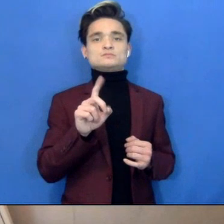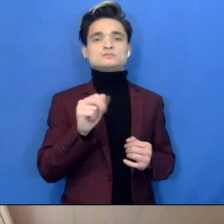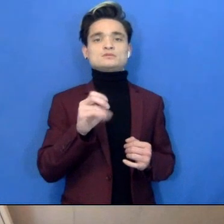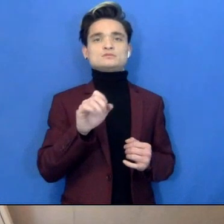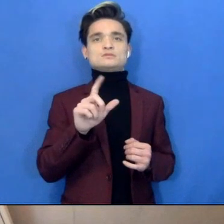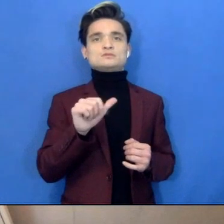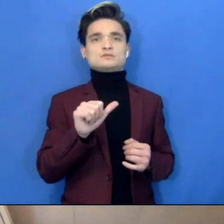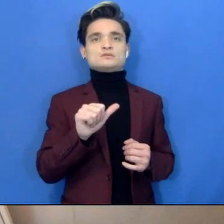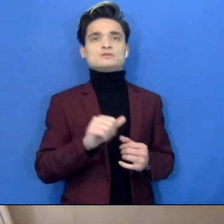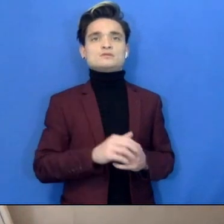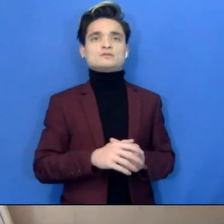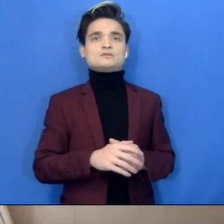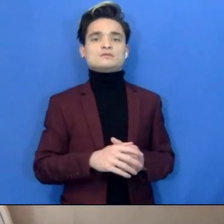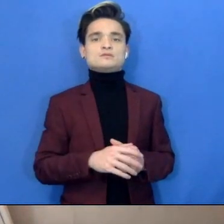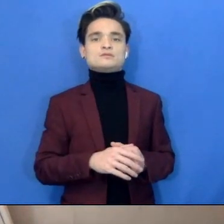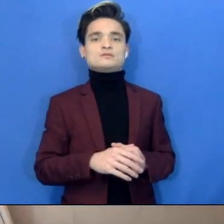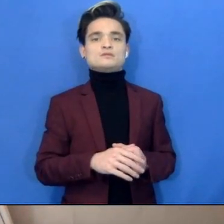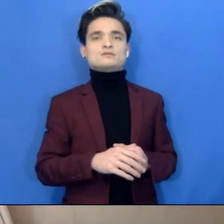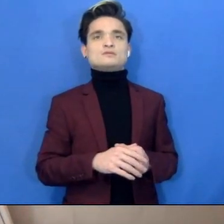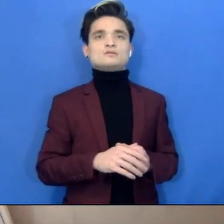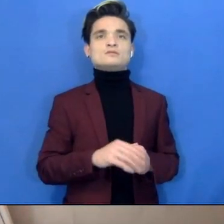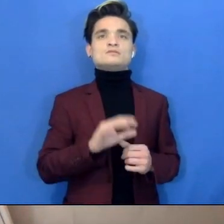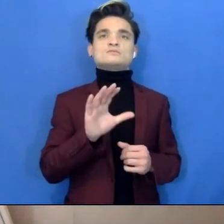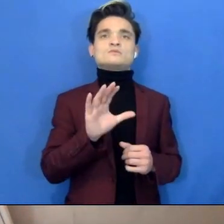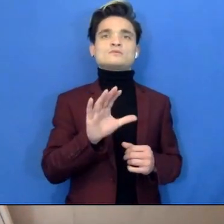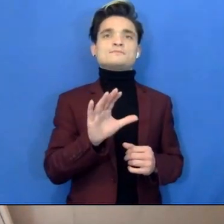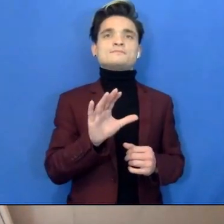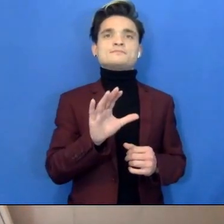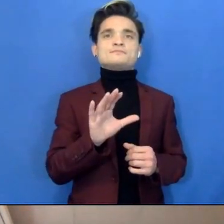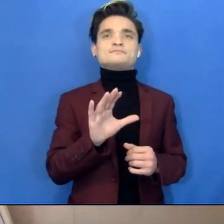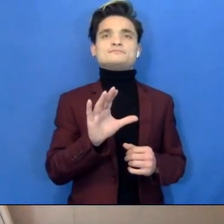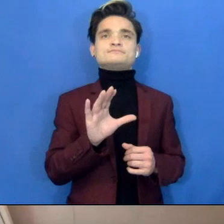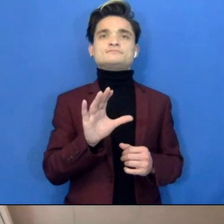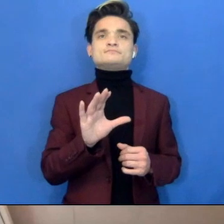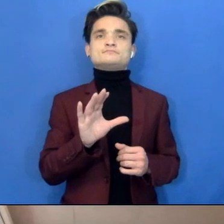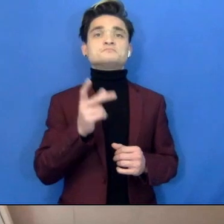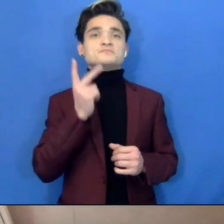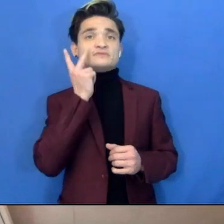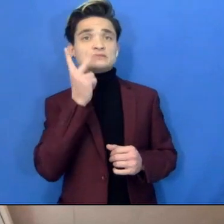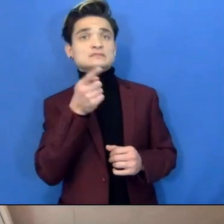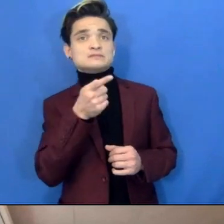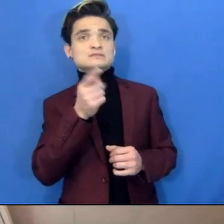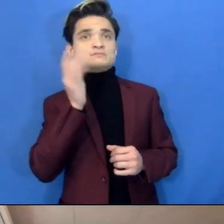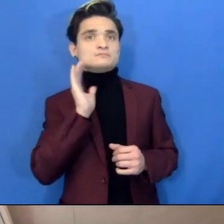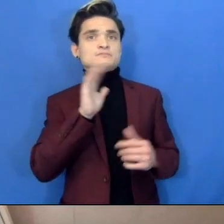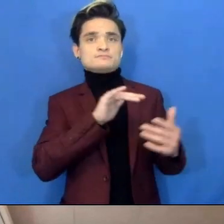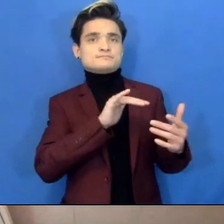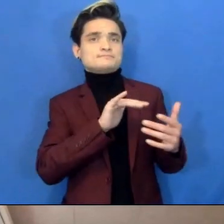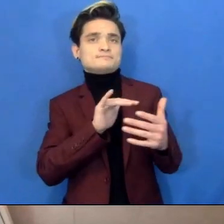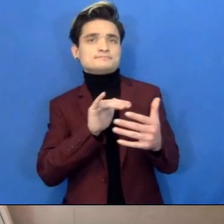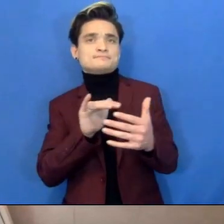on your site, I saw that you have done all of a study on hesitation markers. Like,